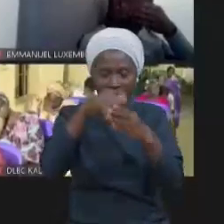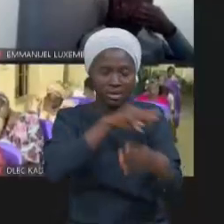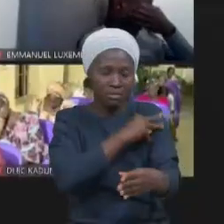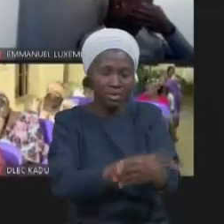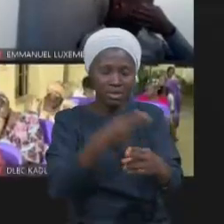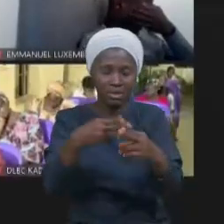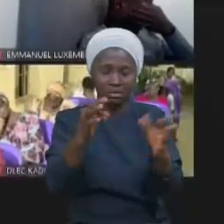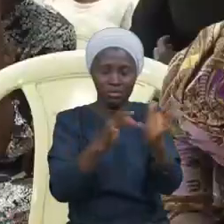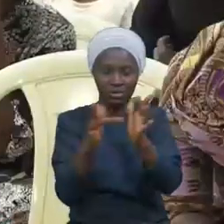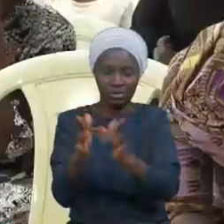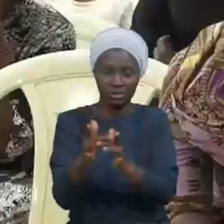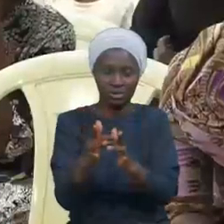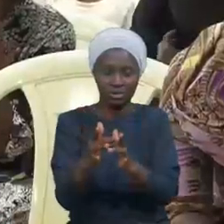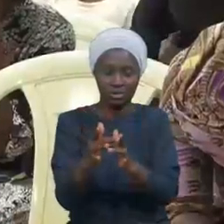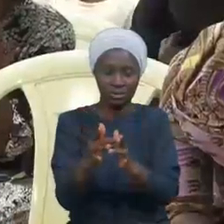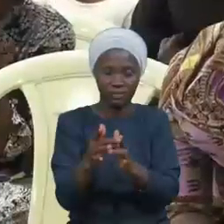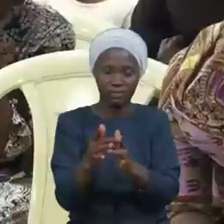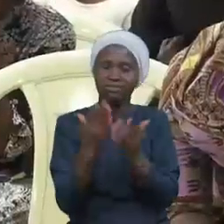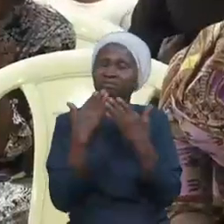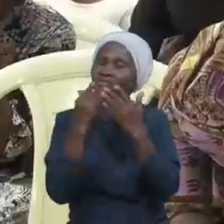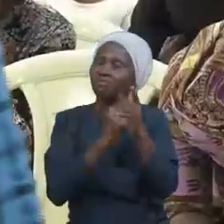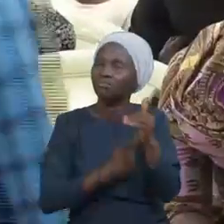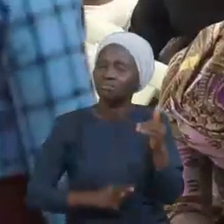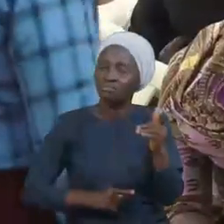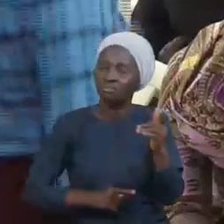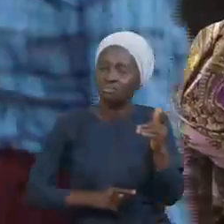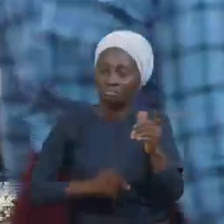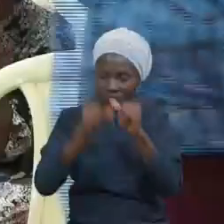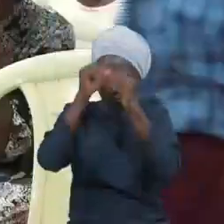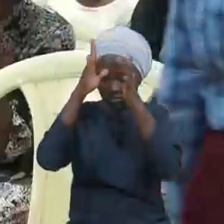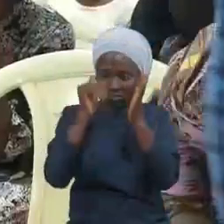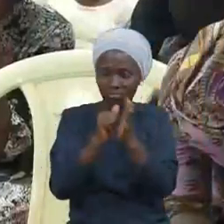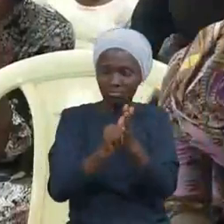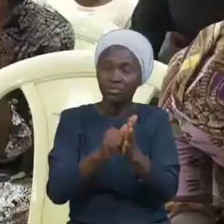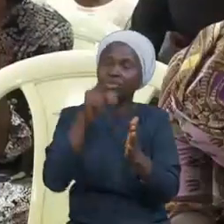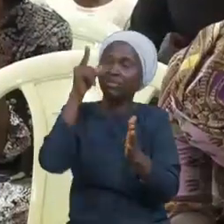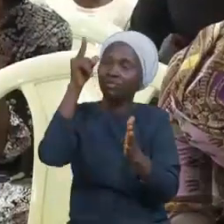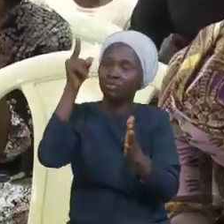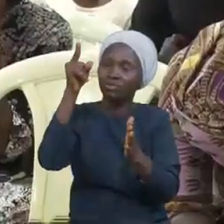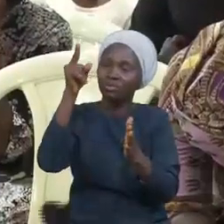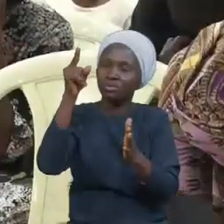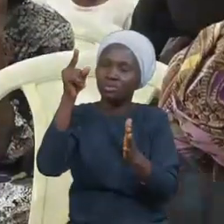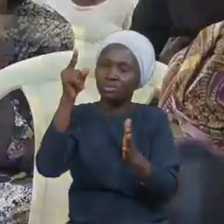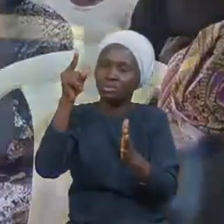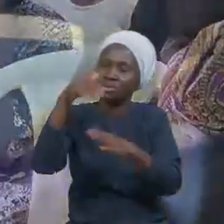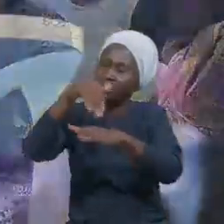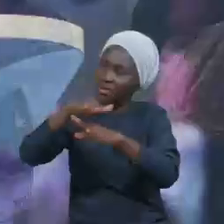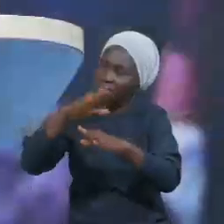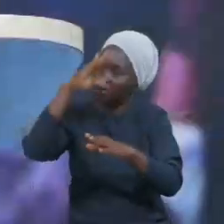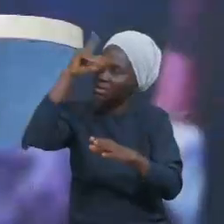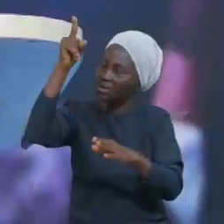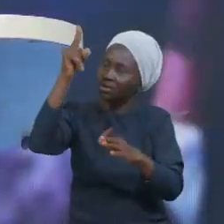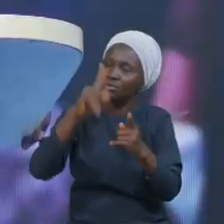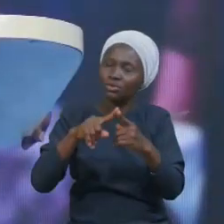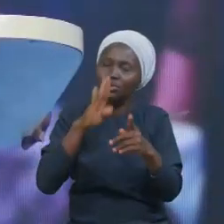of Jesus, thank you, Lord, Father, that you sent him to be our Savior and